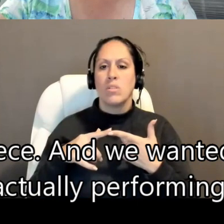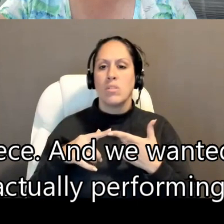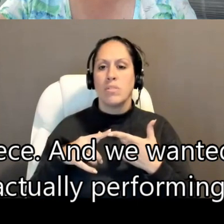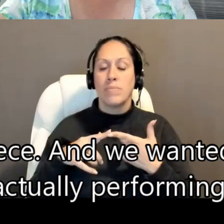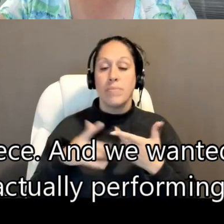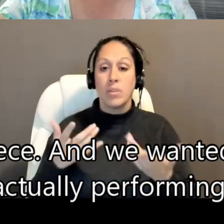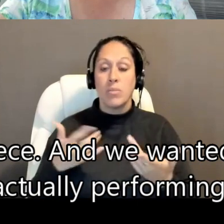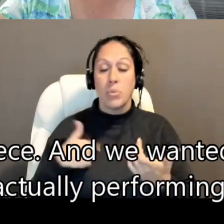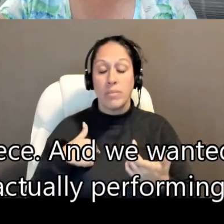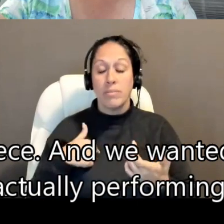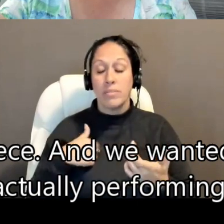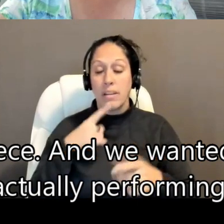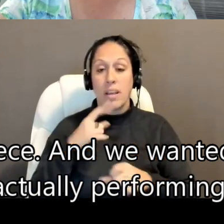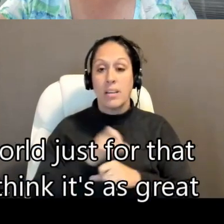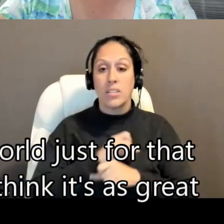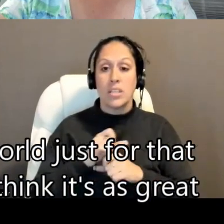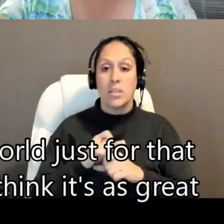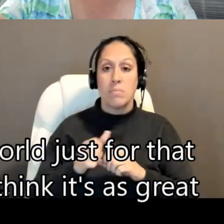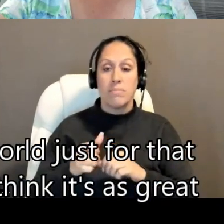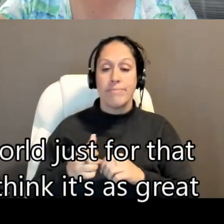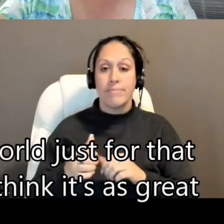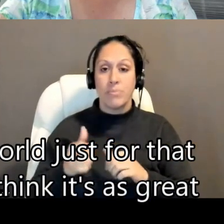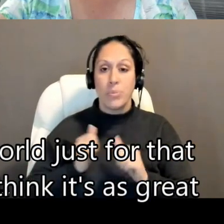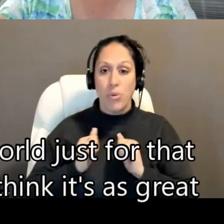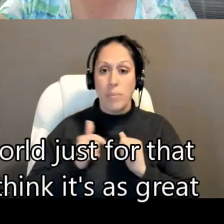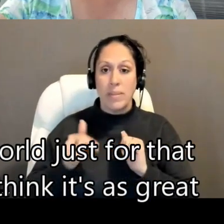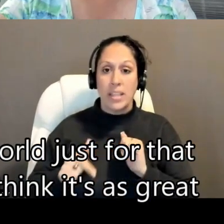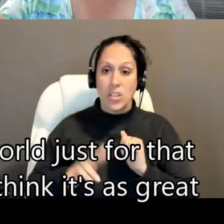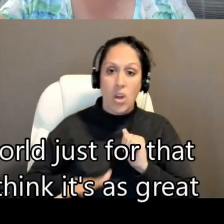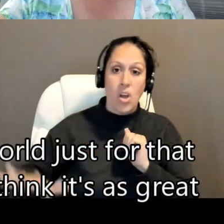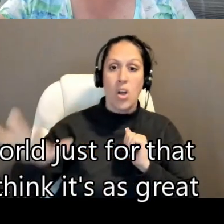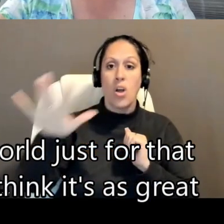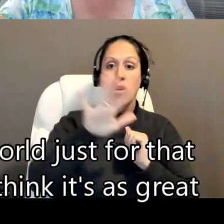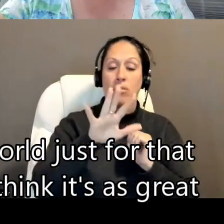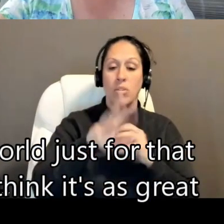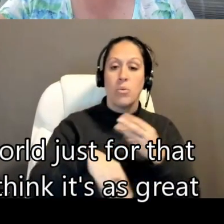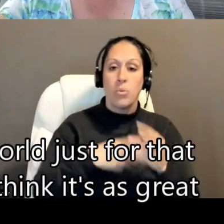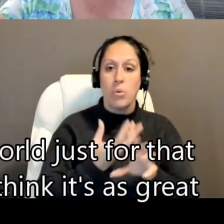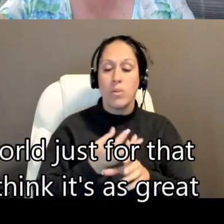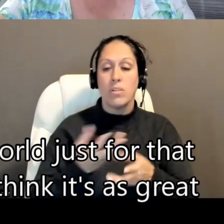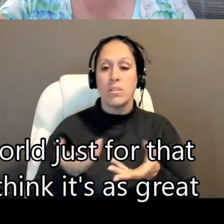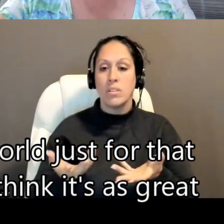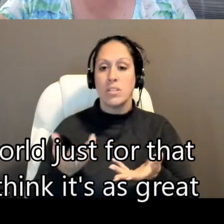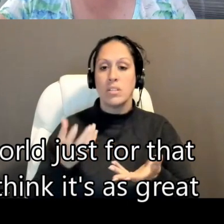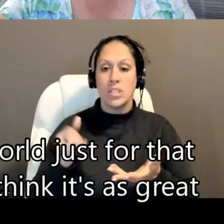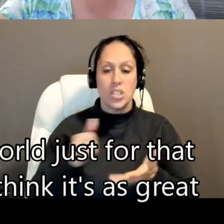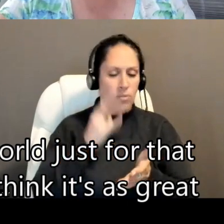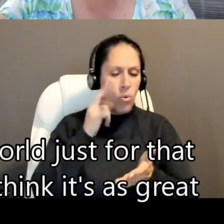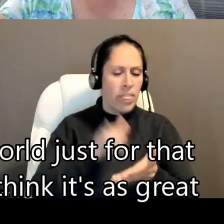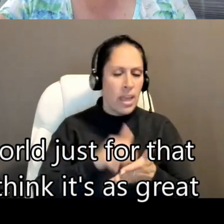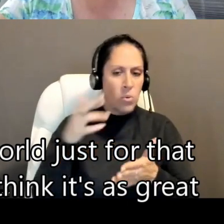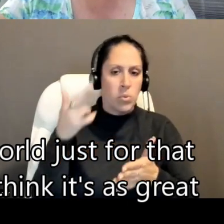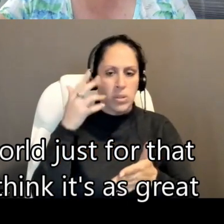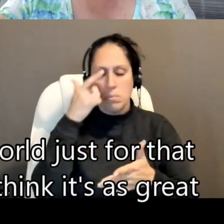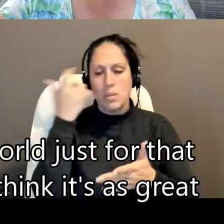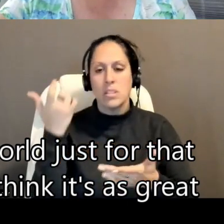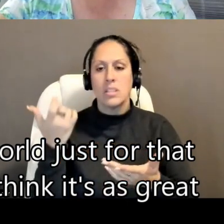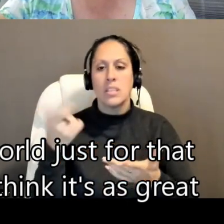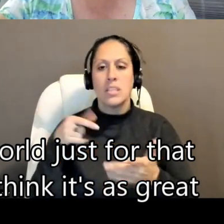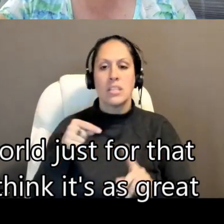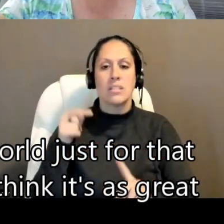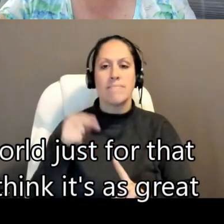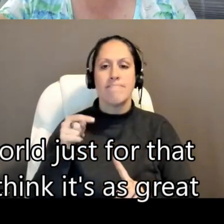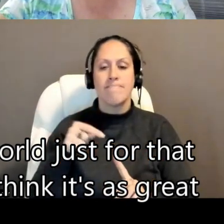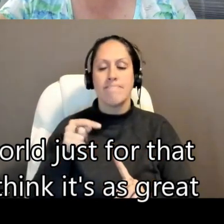well, we've been actually performing this piece all over the world. Wow. Just for that reason, because I think